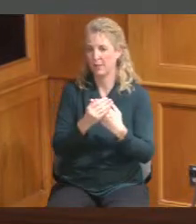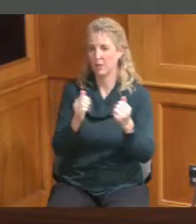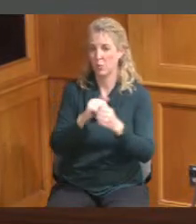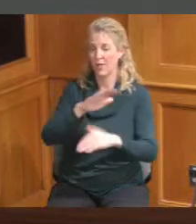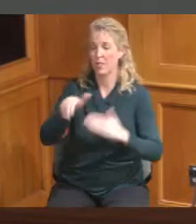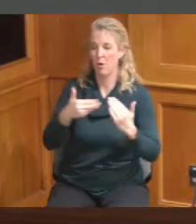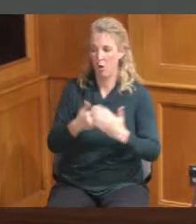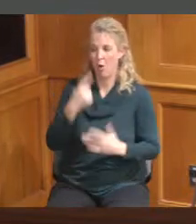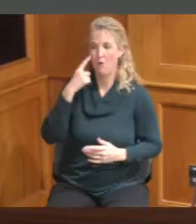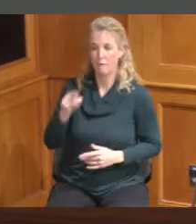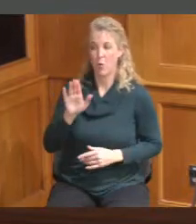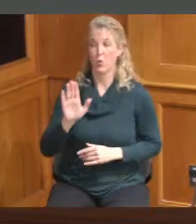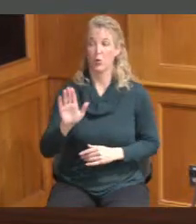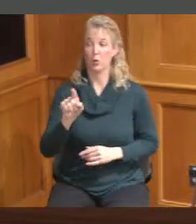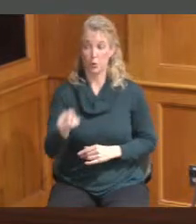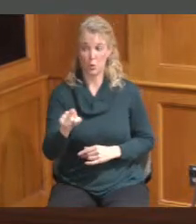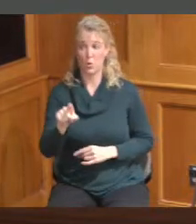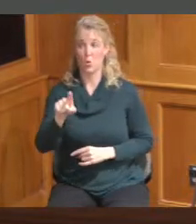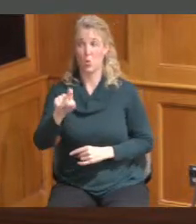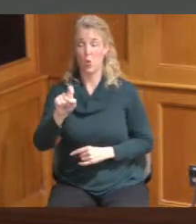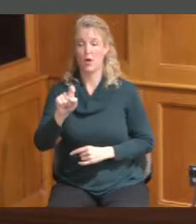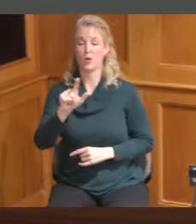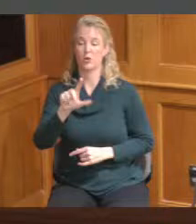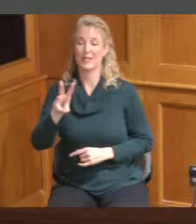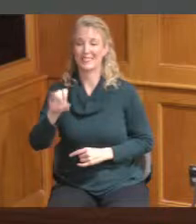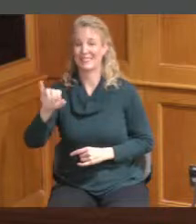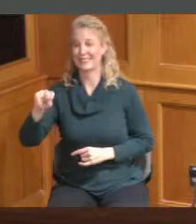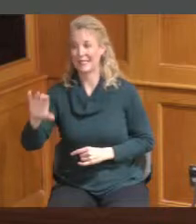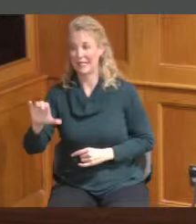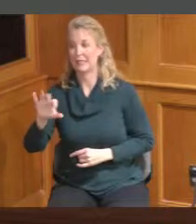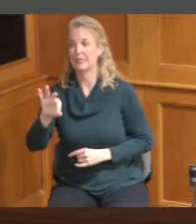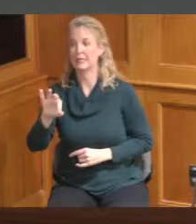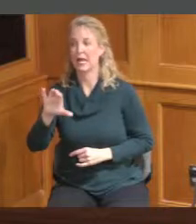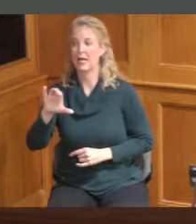with All For You 126 Inc. for group home services,